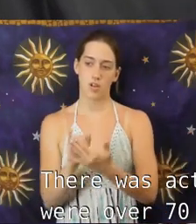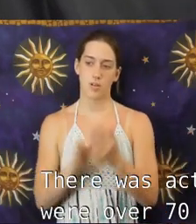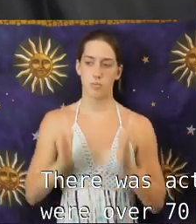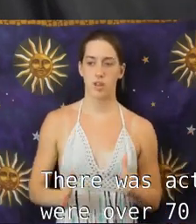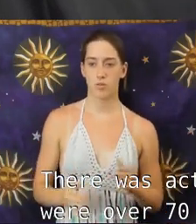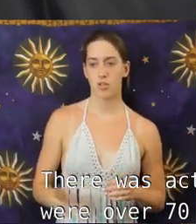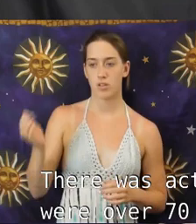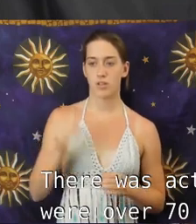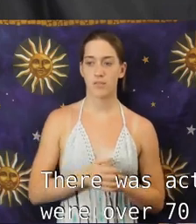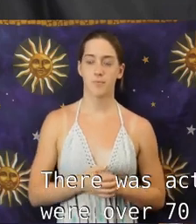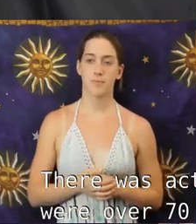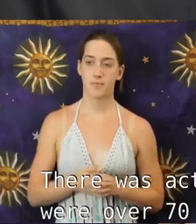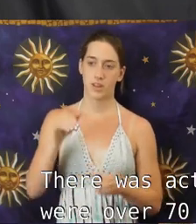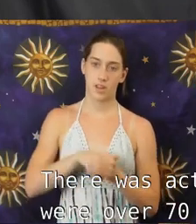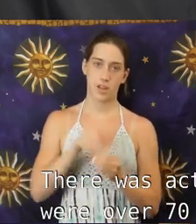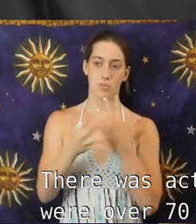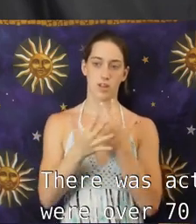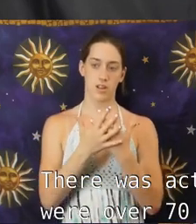70 artists.